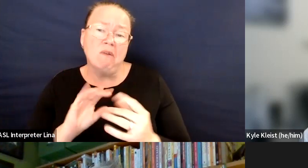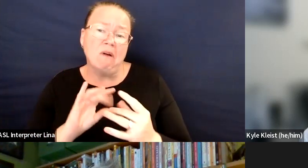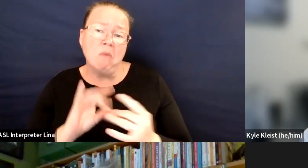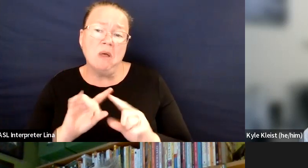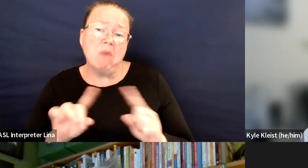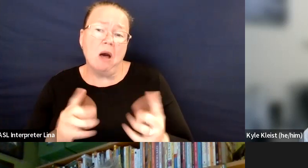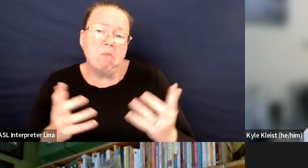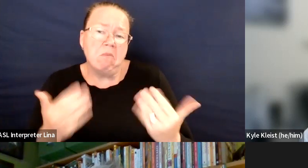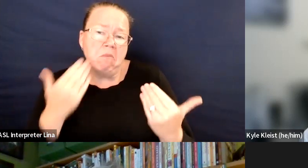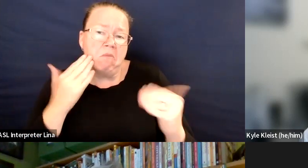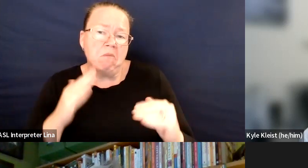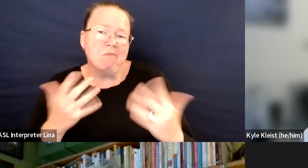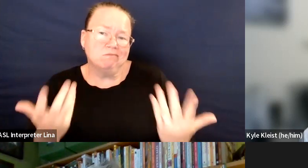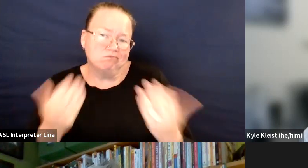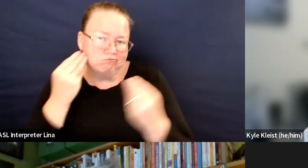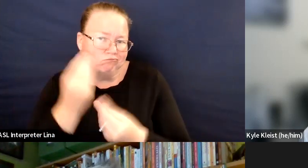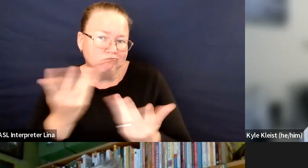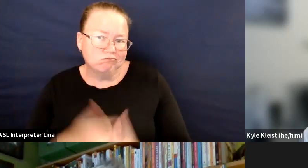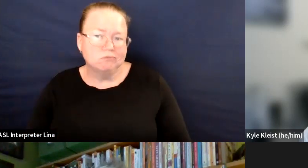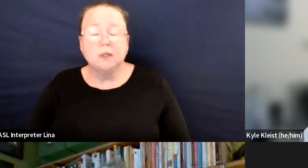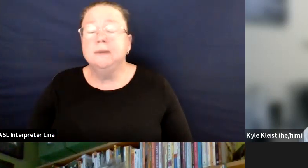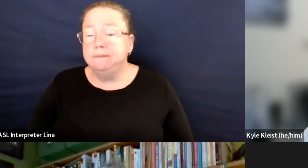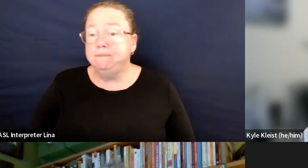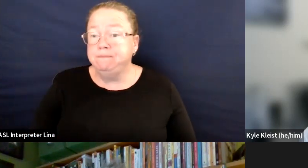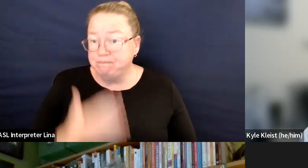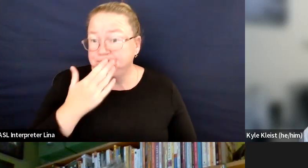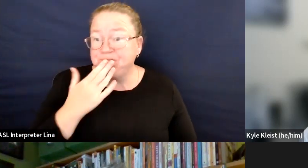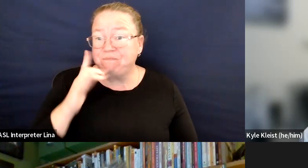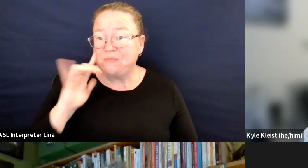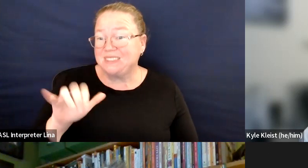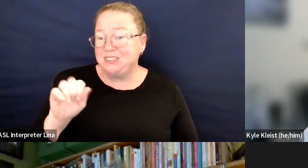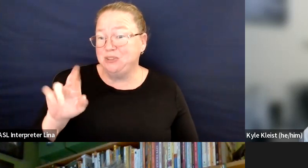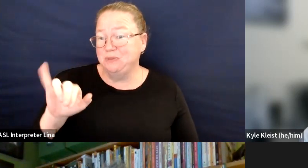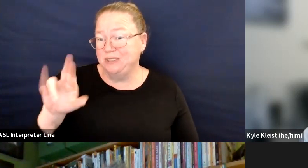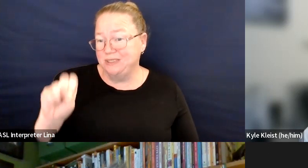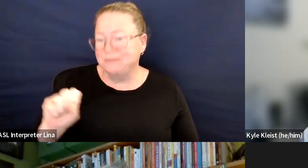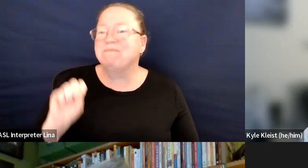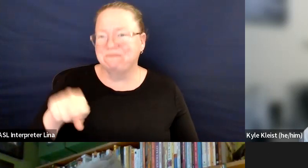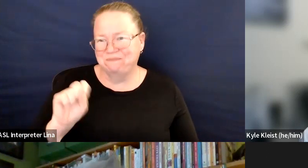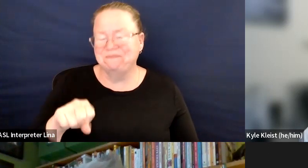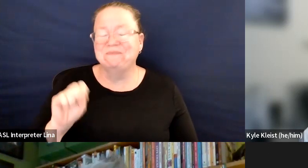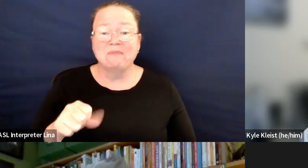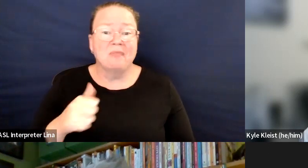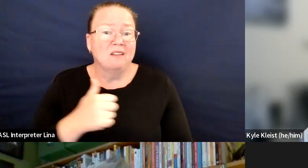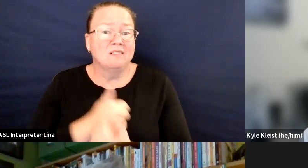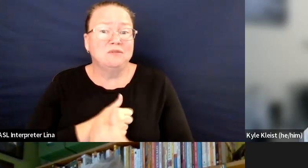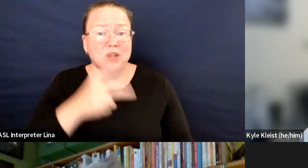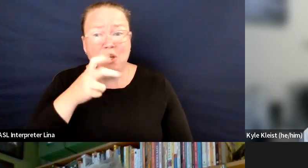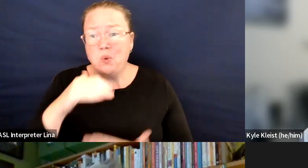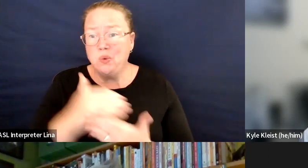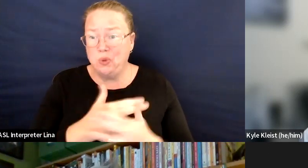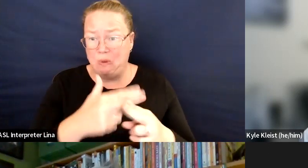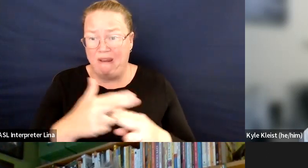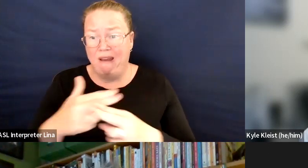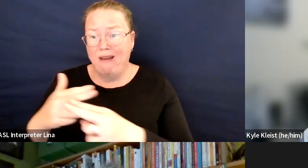No. I'm not sure. So That's appreciated. Thank you, Arius. Yes, I'd love to hear what the new names you're